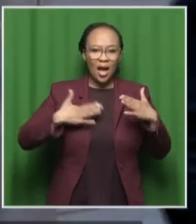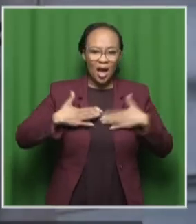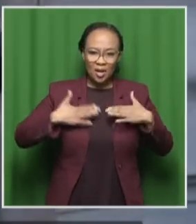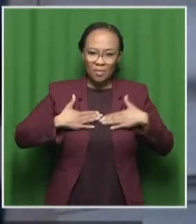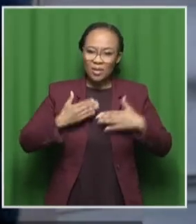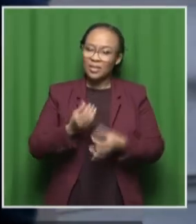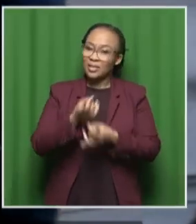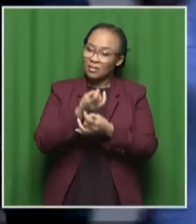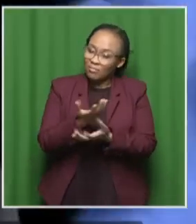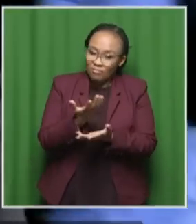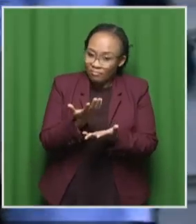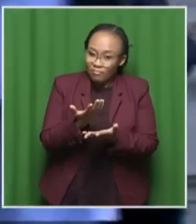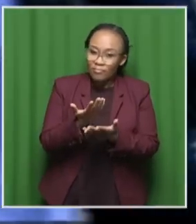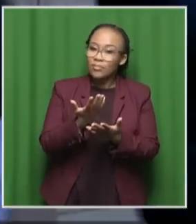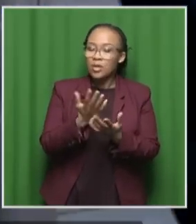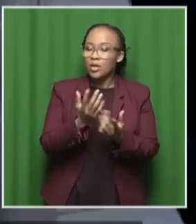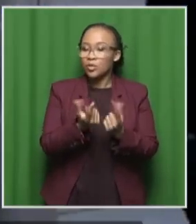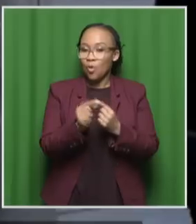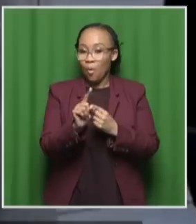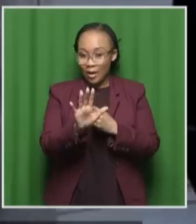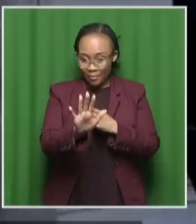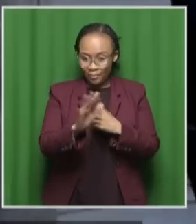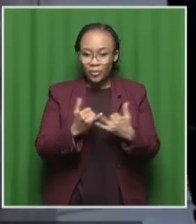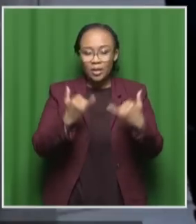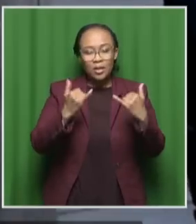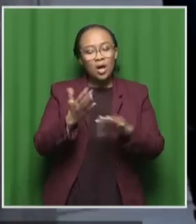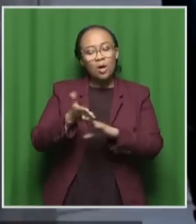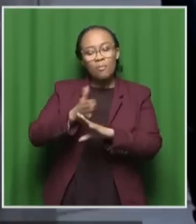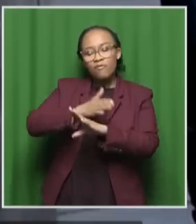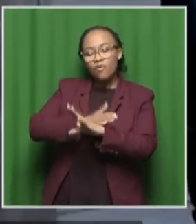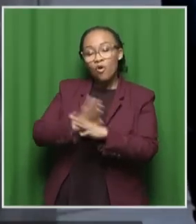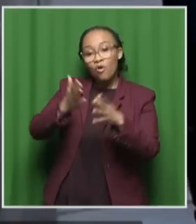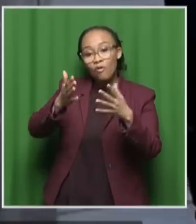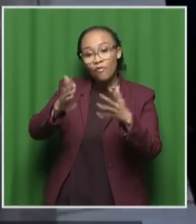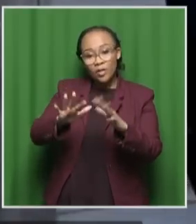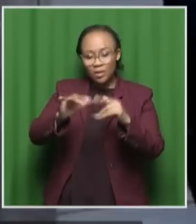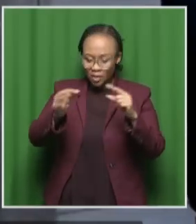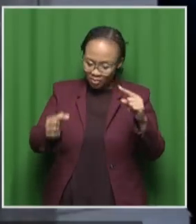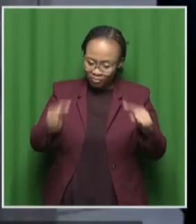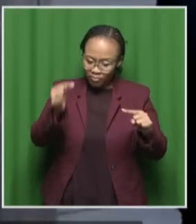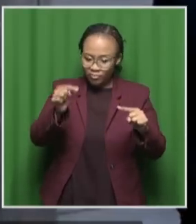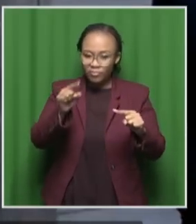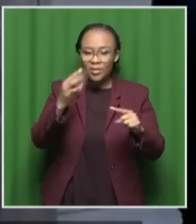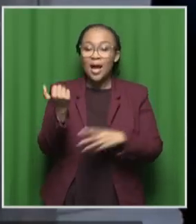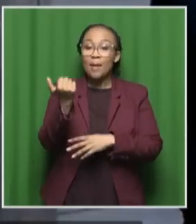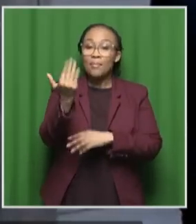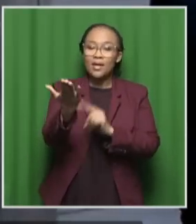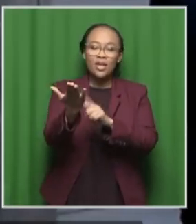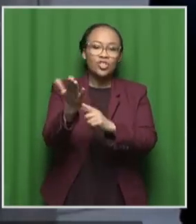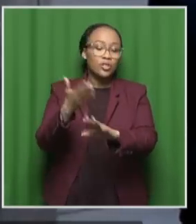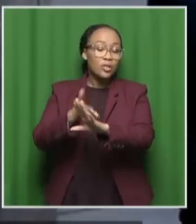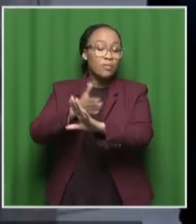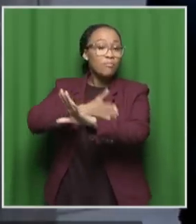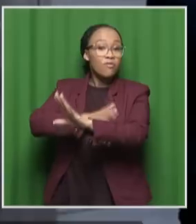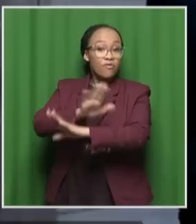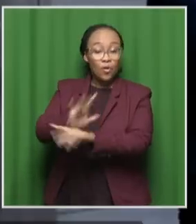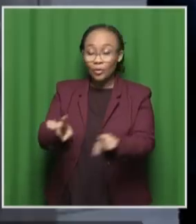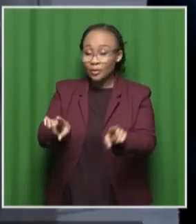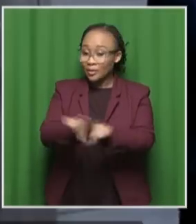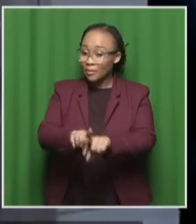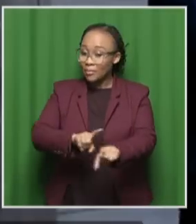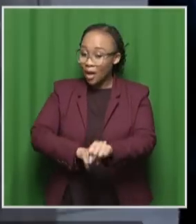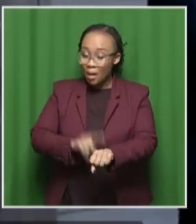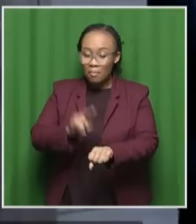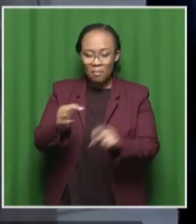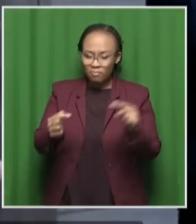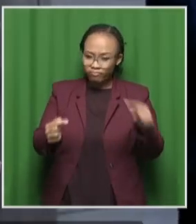said earlier, the SABC will be vehemently opposing this application before the court, and then of course in opposing it they'll say